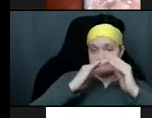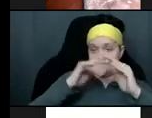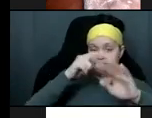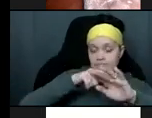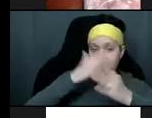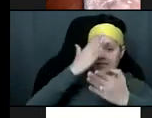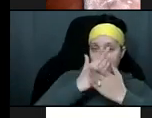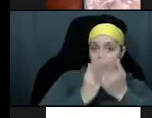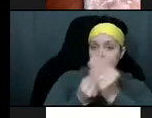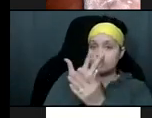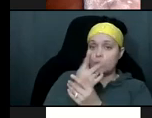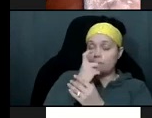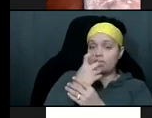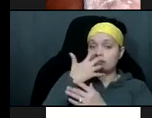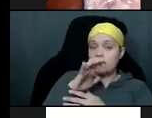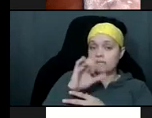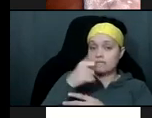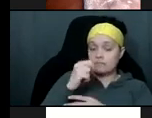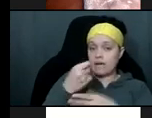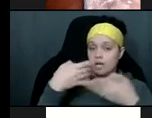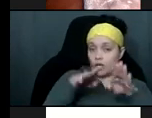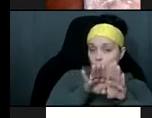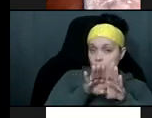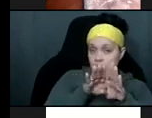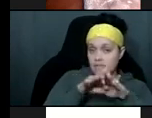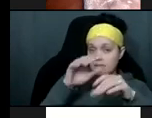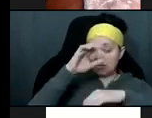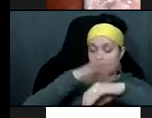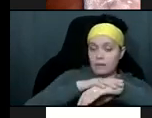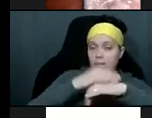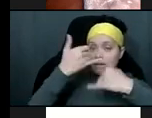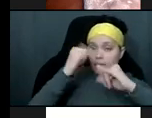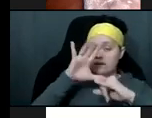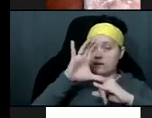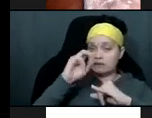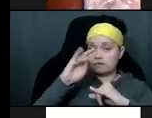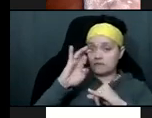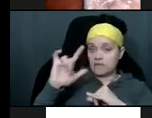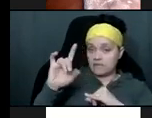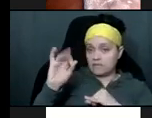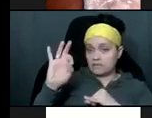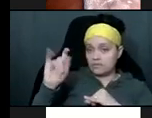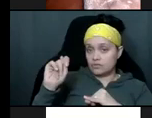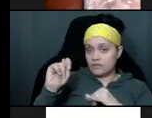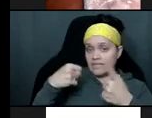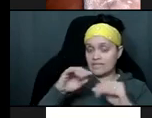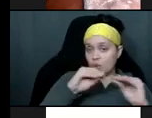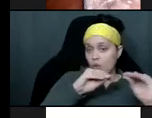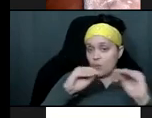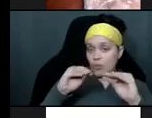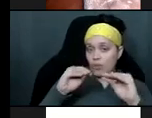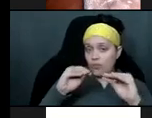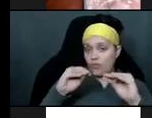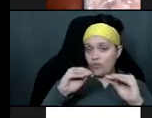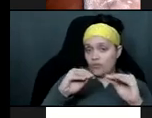stops growing because the hotspot seals, but because of continental drift, it moves